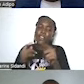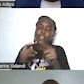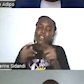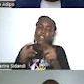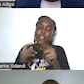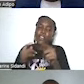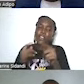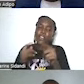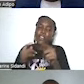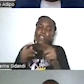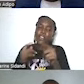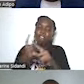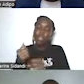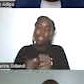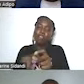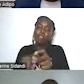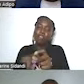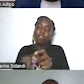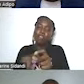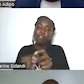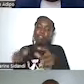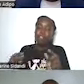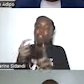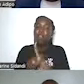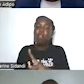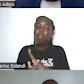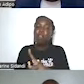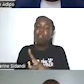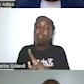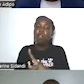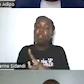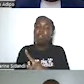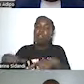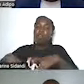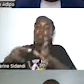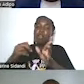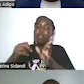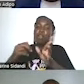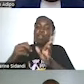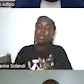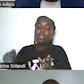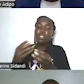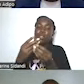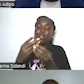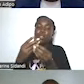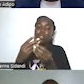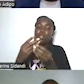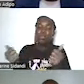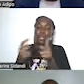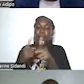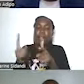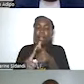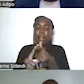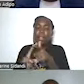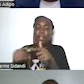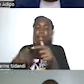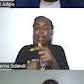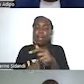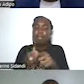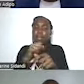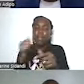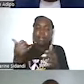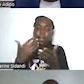have short trainings from Pathways Solution Services. They have split their their training